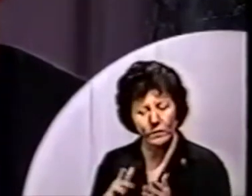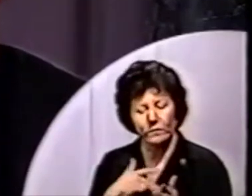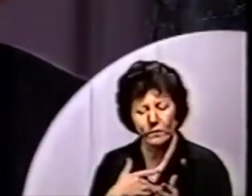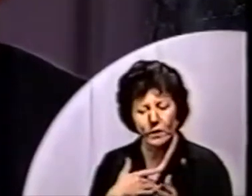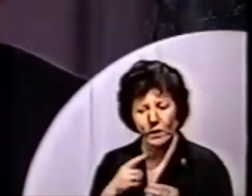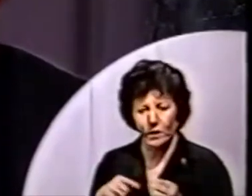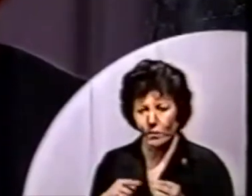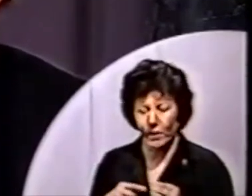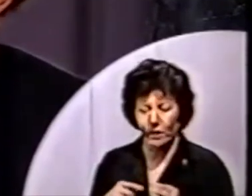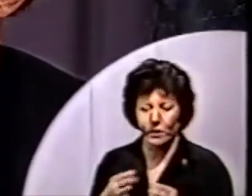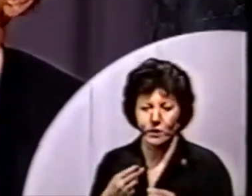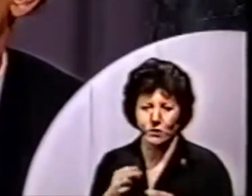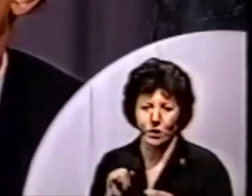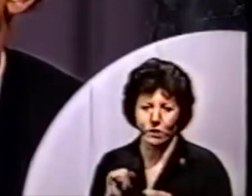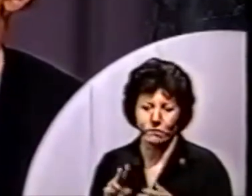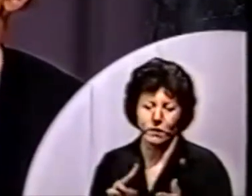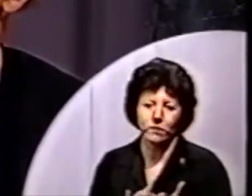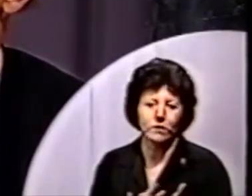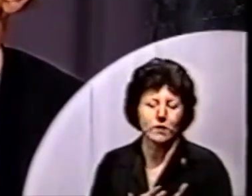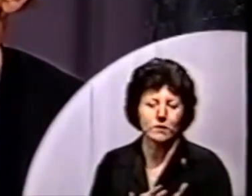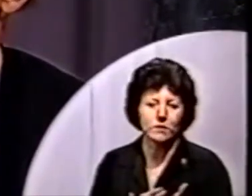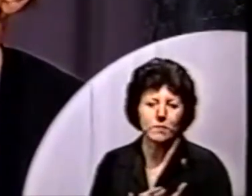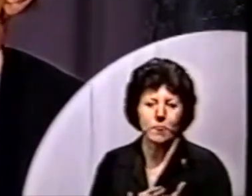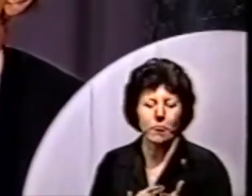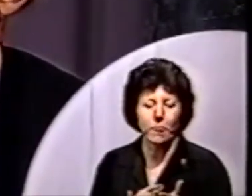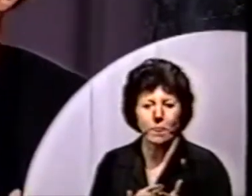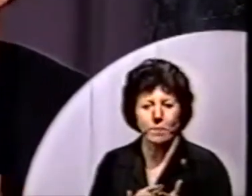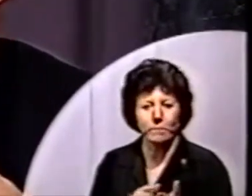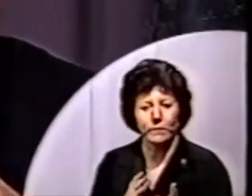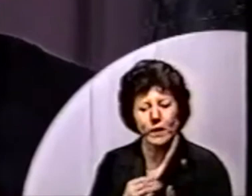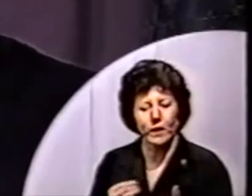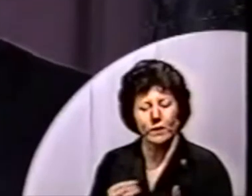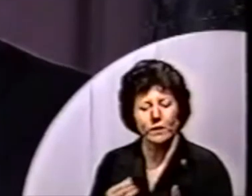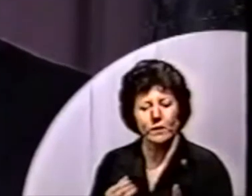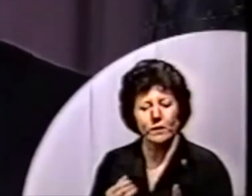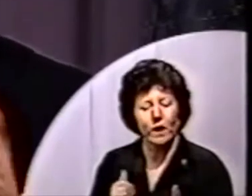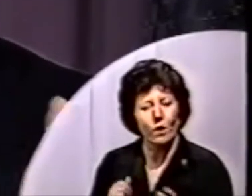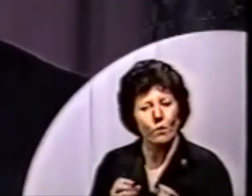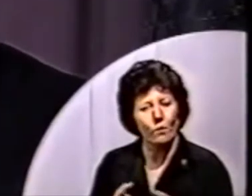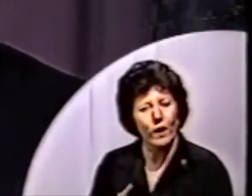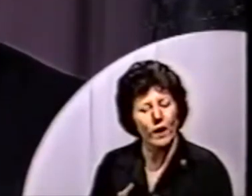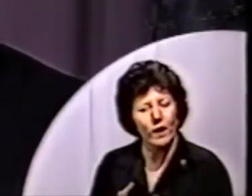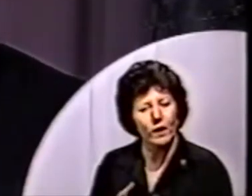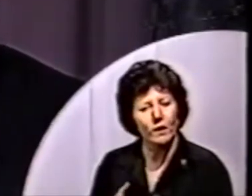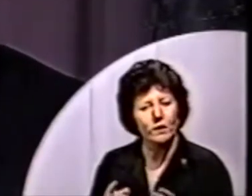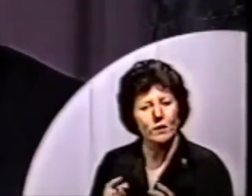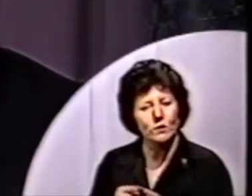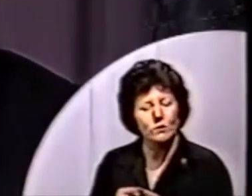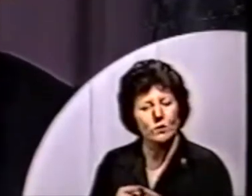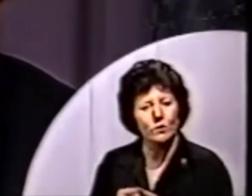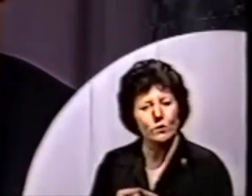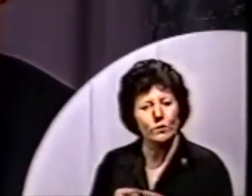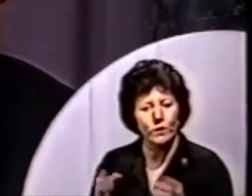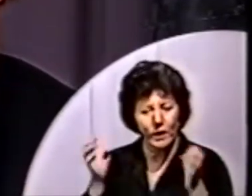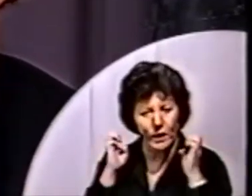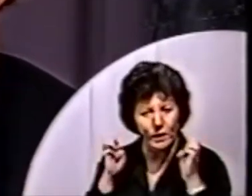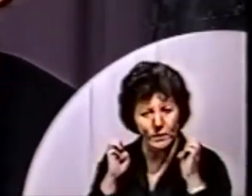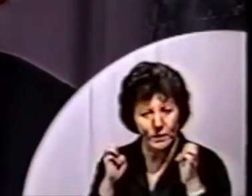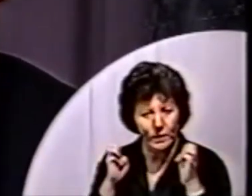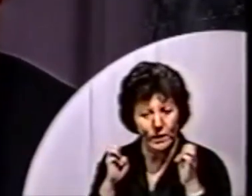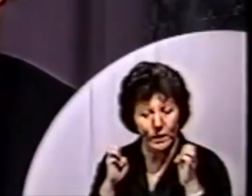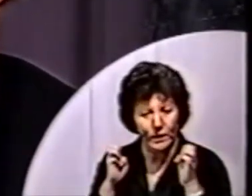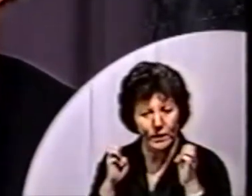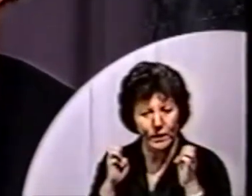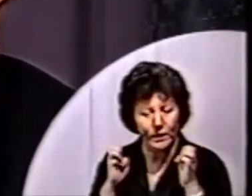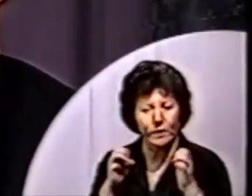HIV vaccines, as well as a way to access the media and the community and